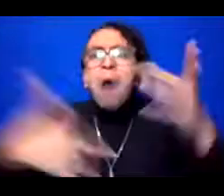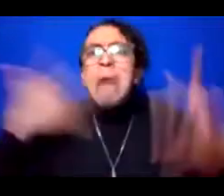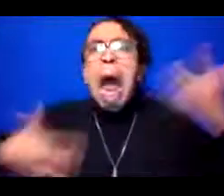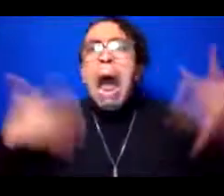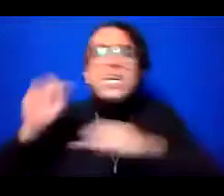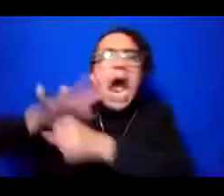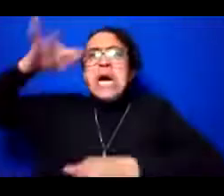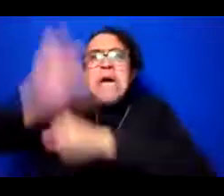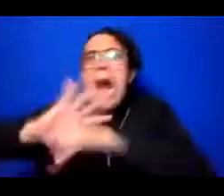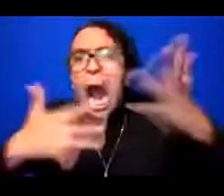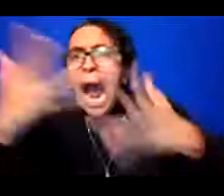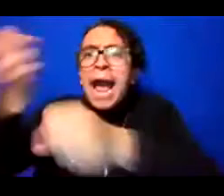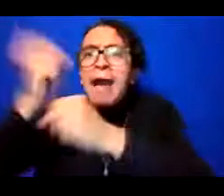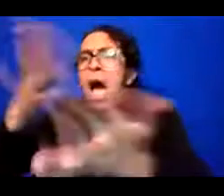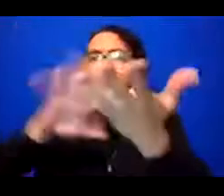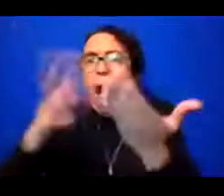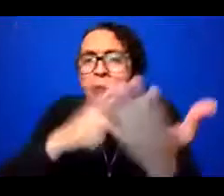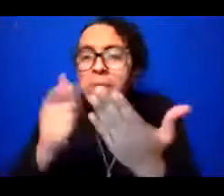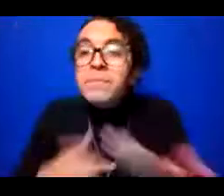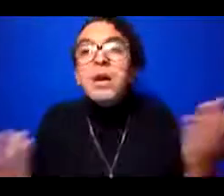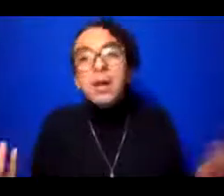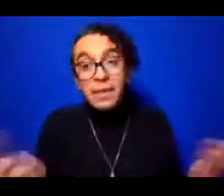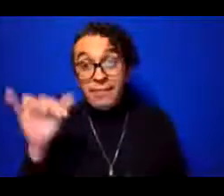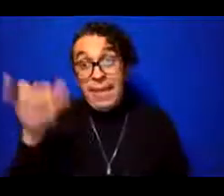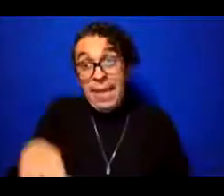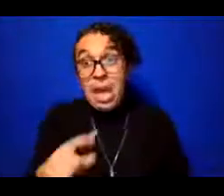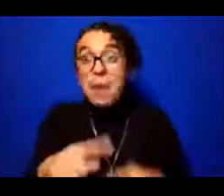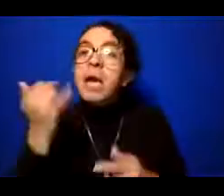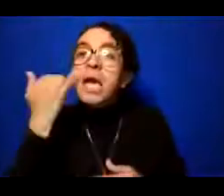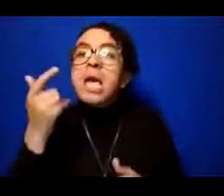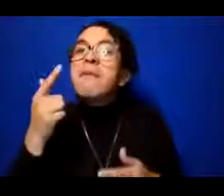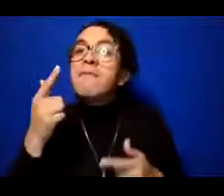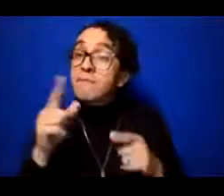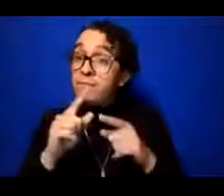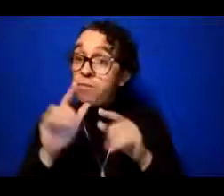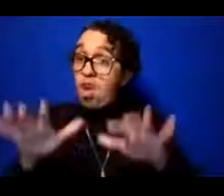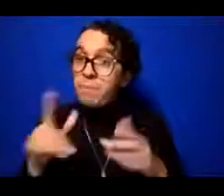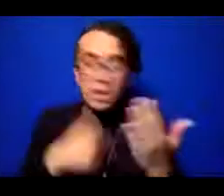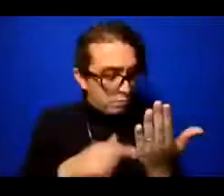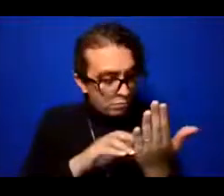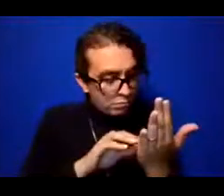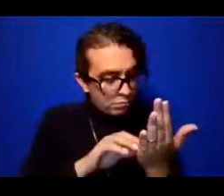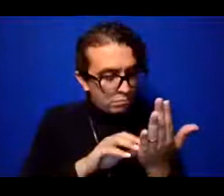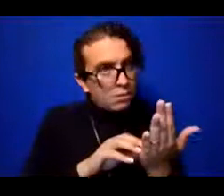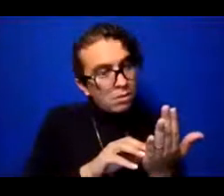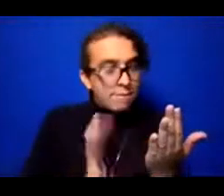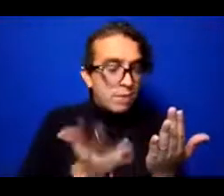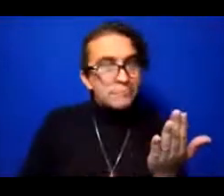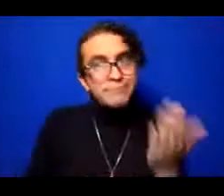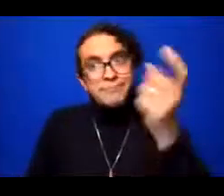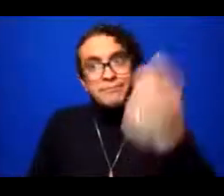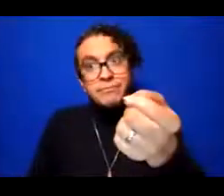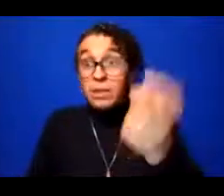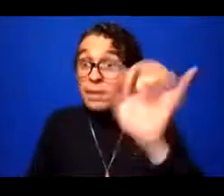the top. Like, if they said, oh, I don't want to give my phone, but fine, here you go, versus like a full on, anger